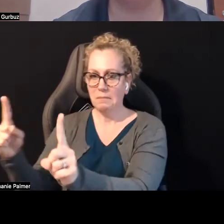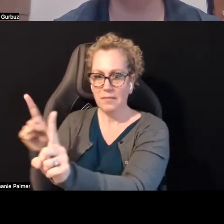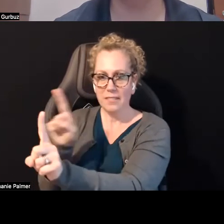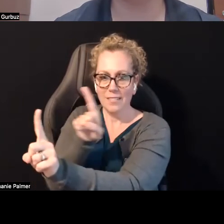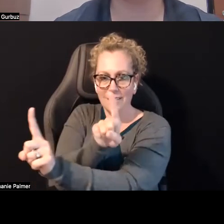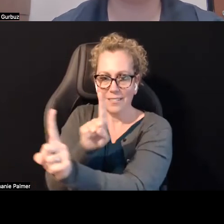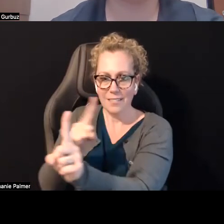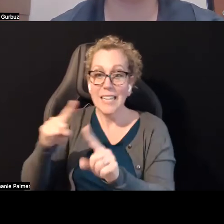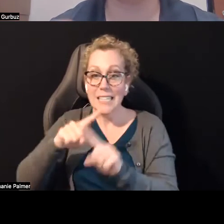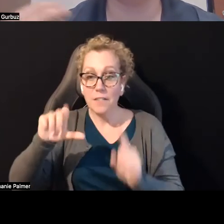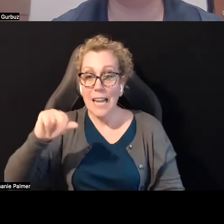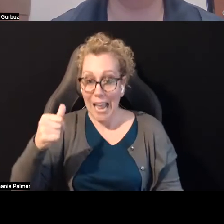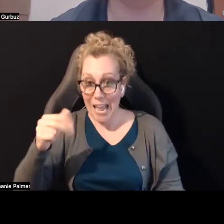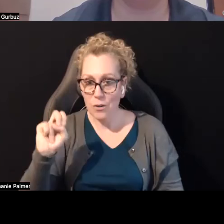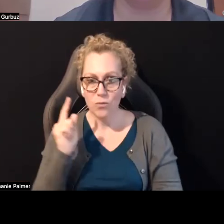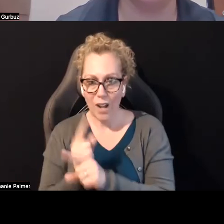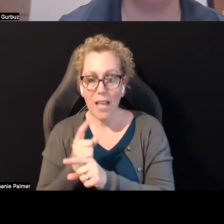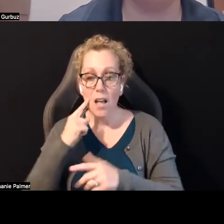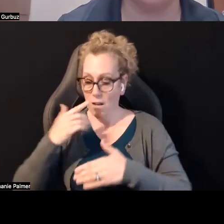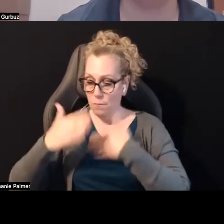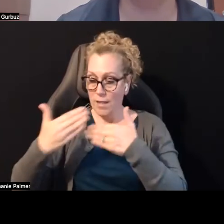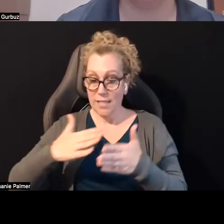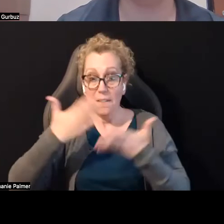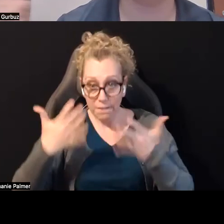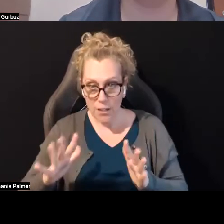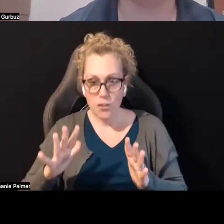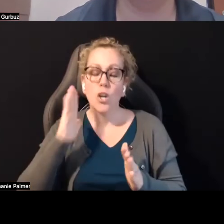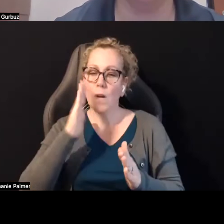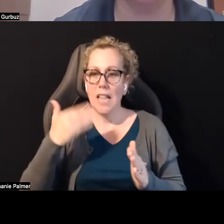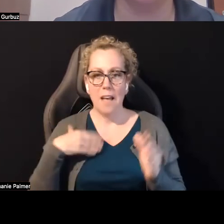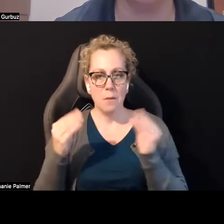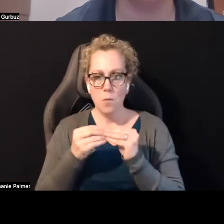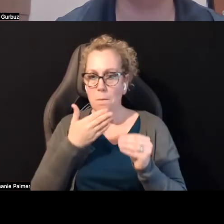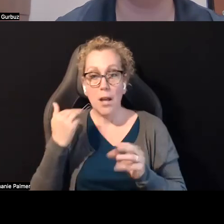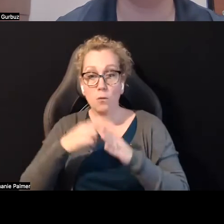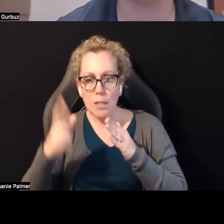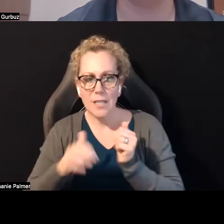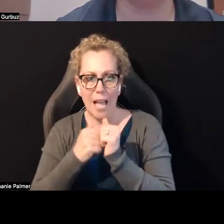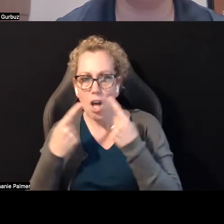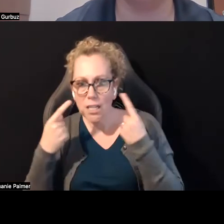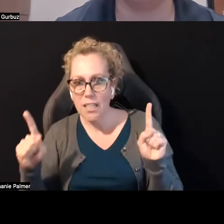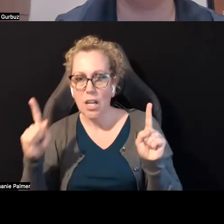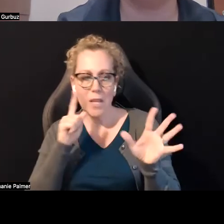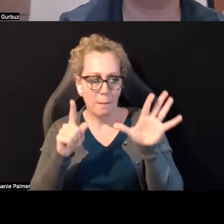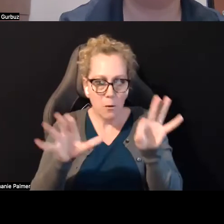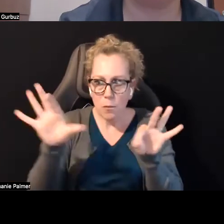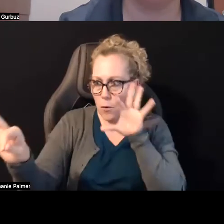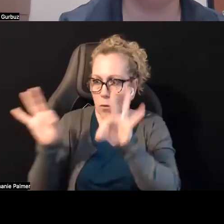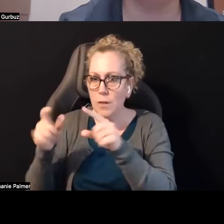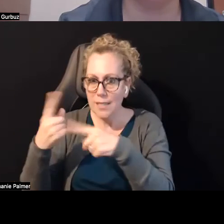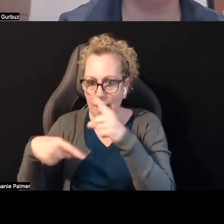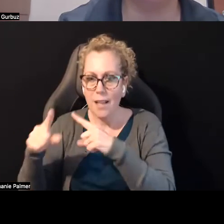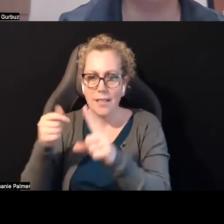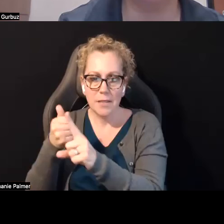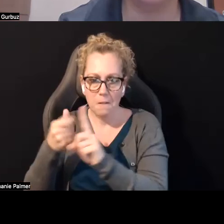that data, we'll get much more updated results about how effectively we can do this in more realistic conditions.